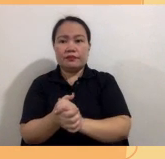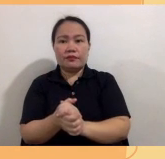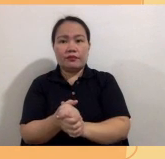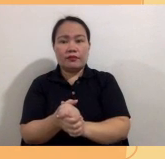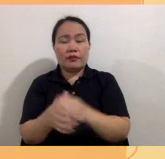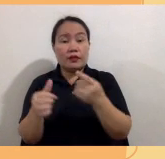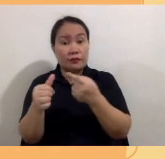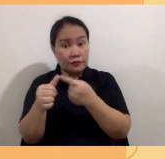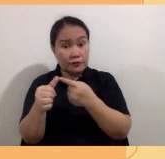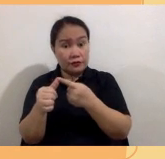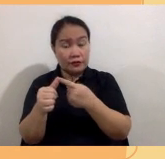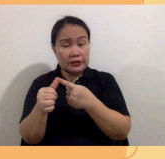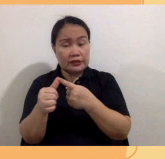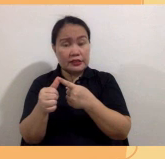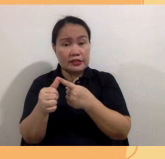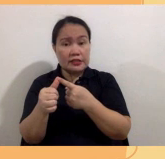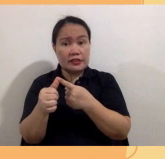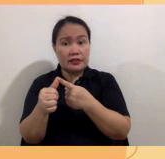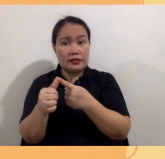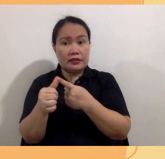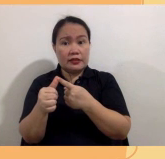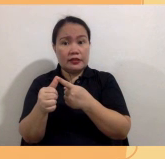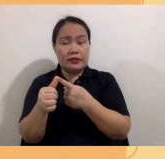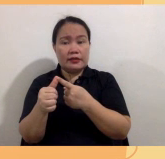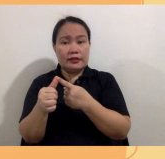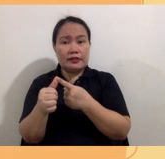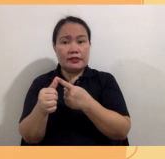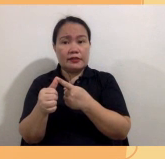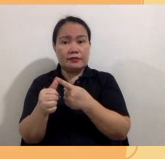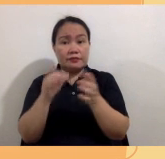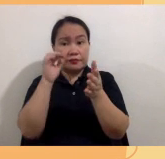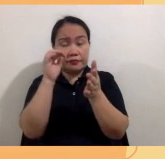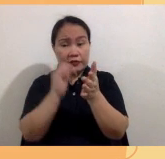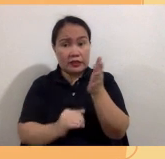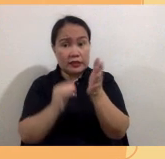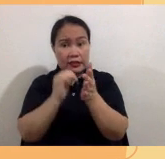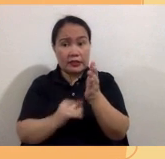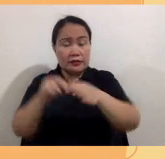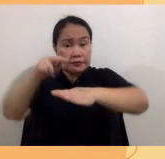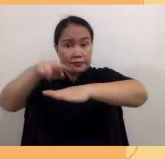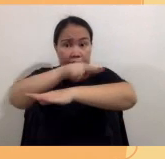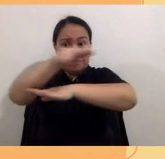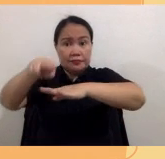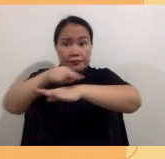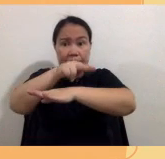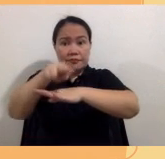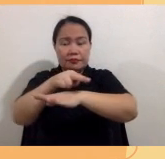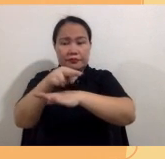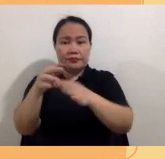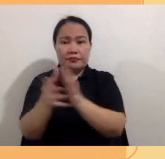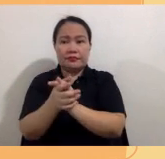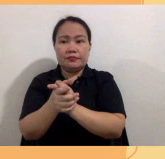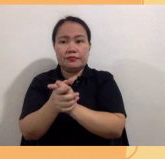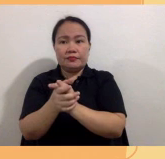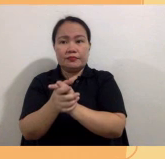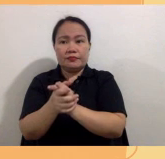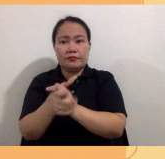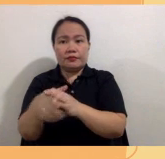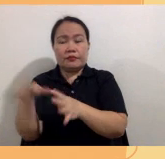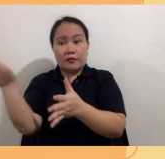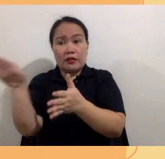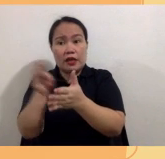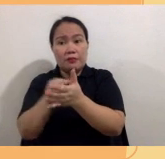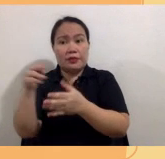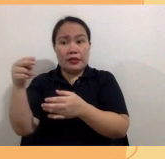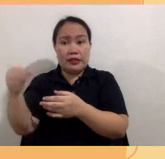the numerator. So, ang gagawin natin, copy your minuend. Kokopyahin lang natin